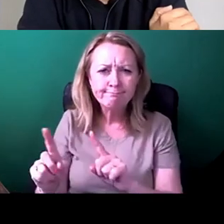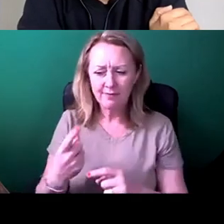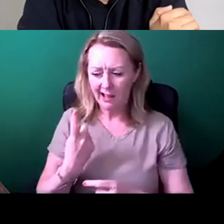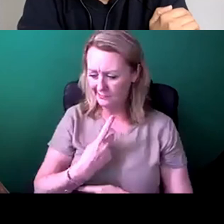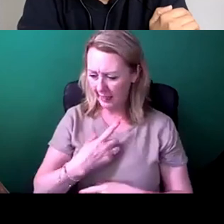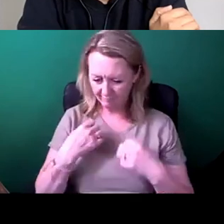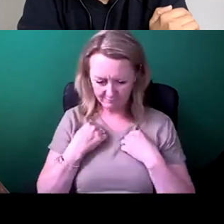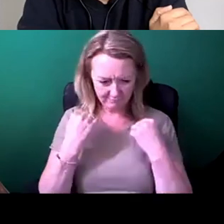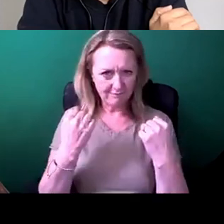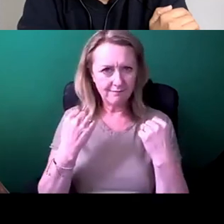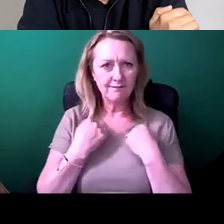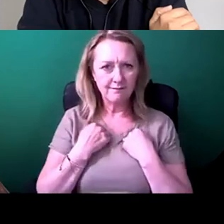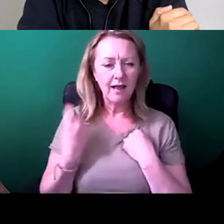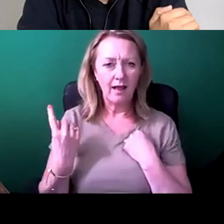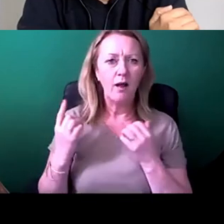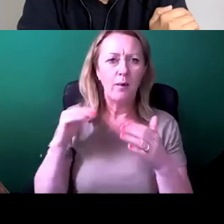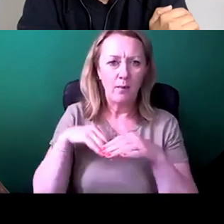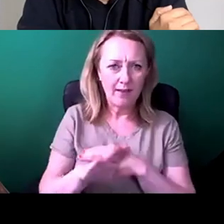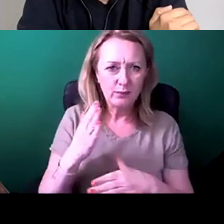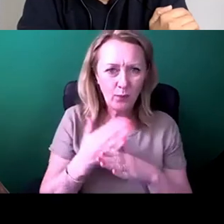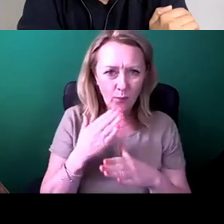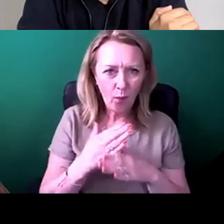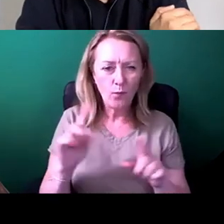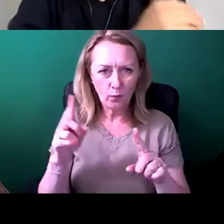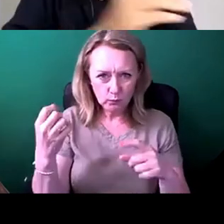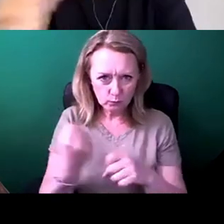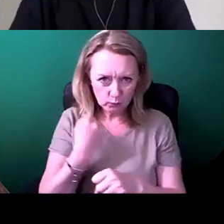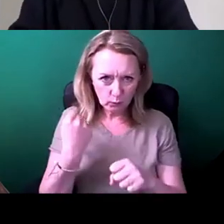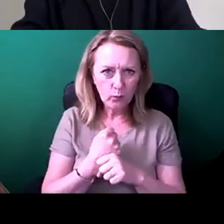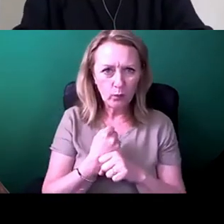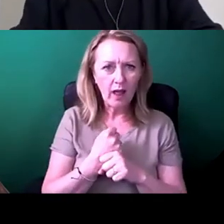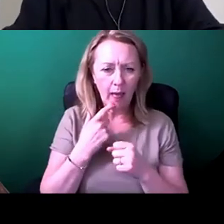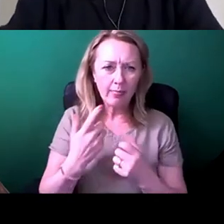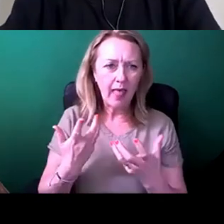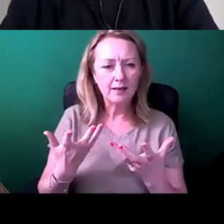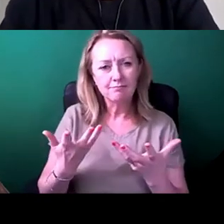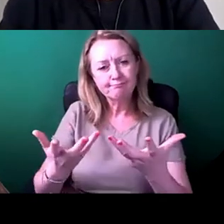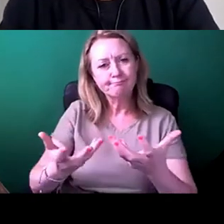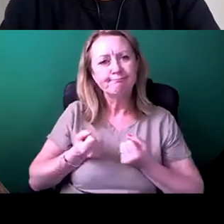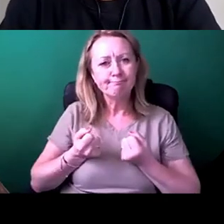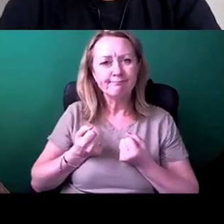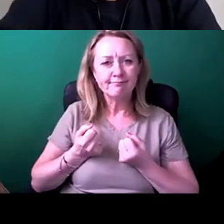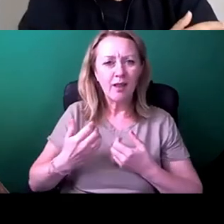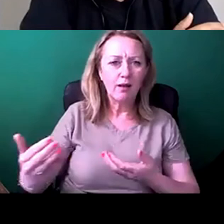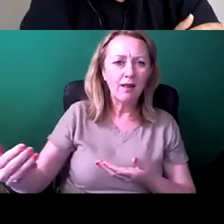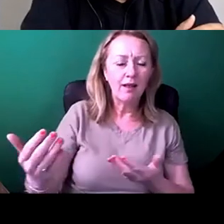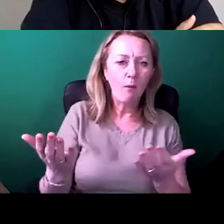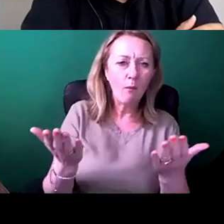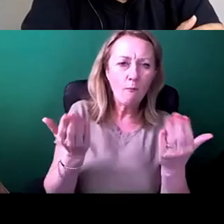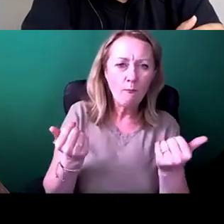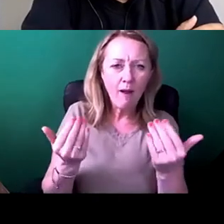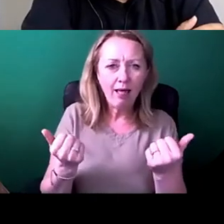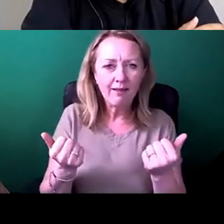bring to work, to our practice, and absolutely embrace all of that and not have